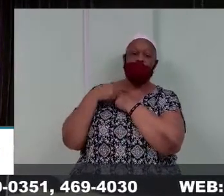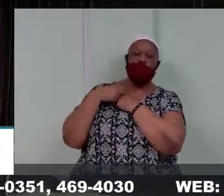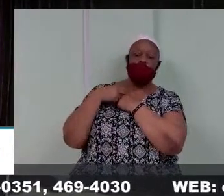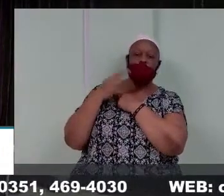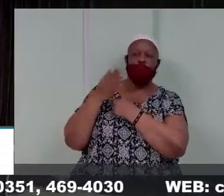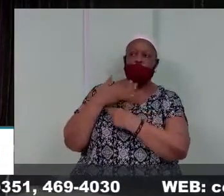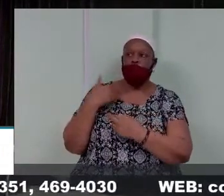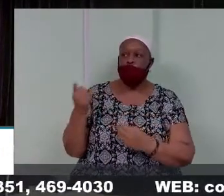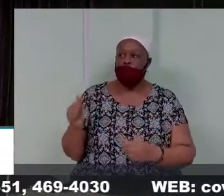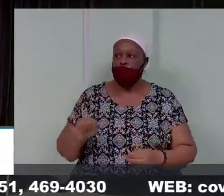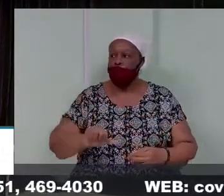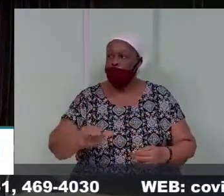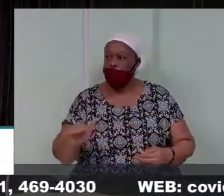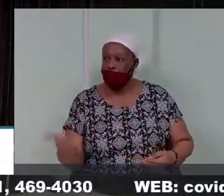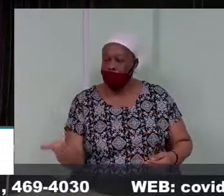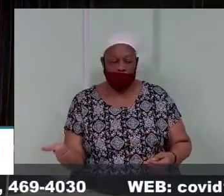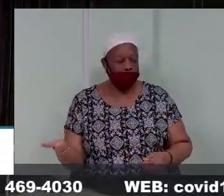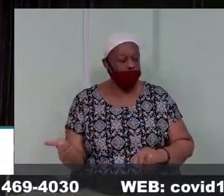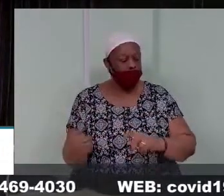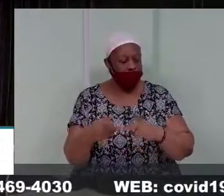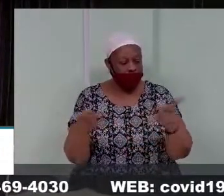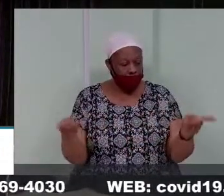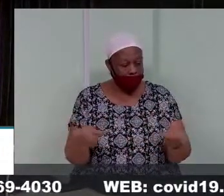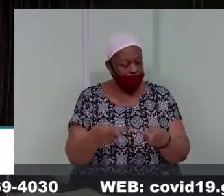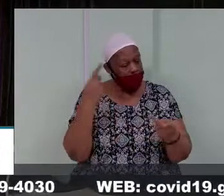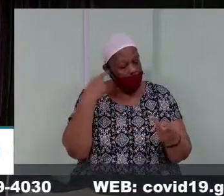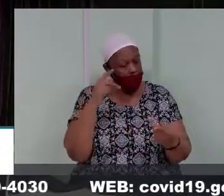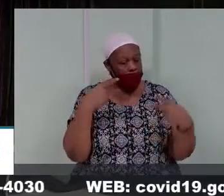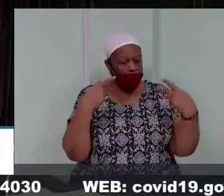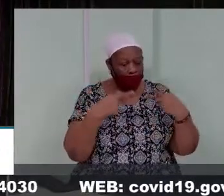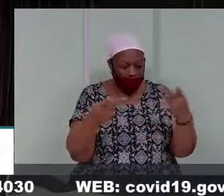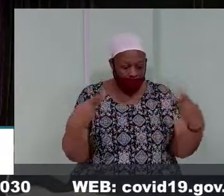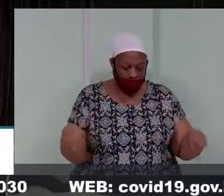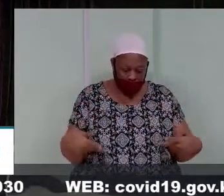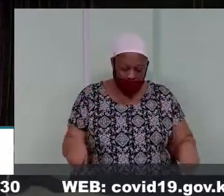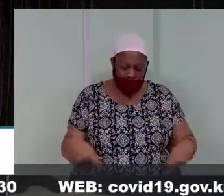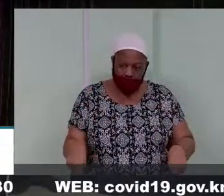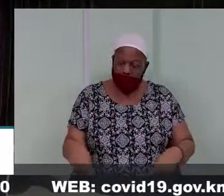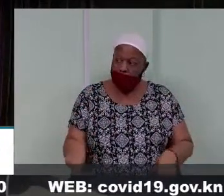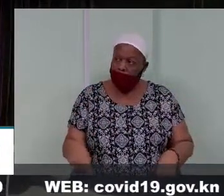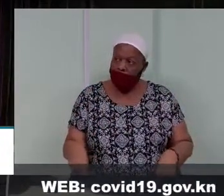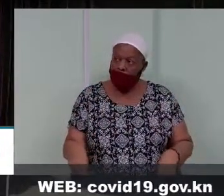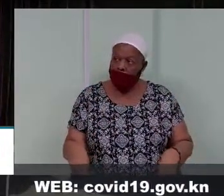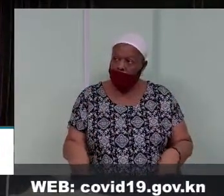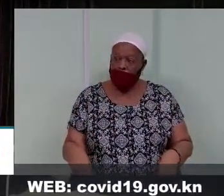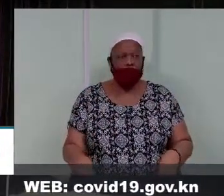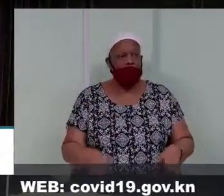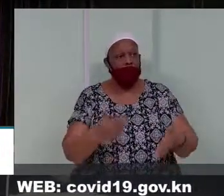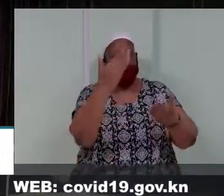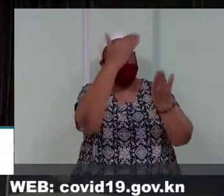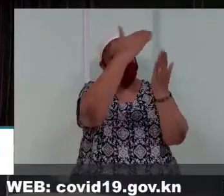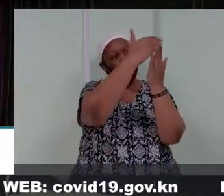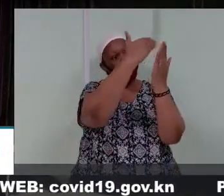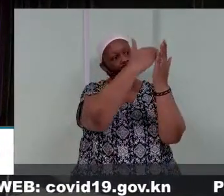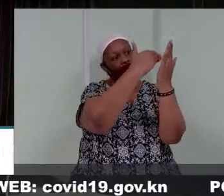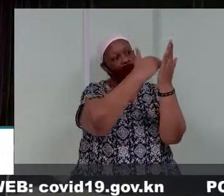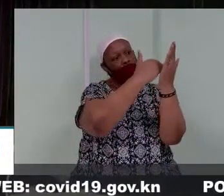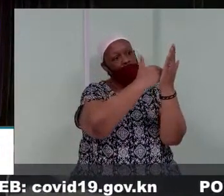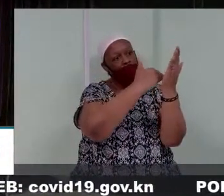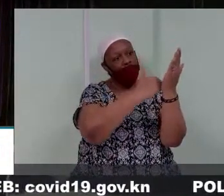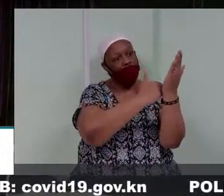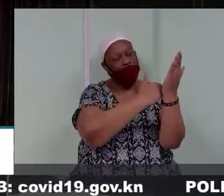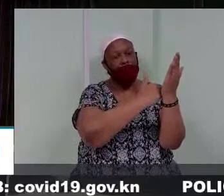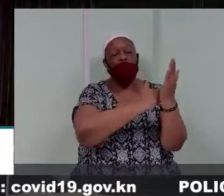organized room arrangement for play. 2. A basic daily schedule which is familiar to